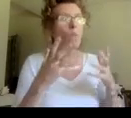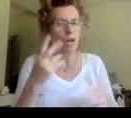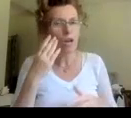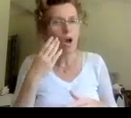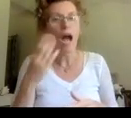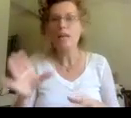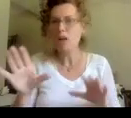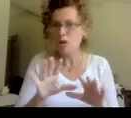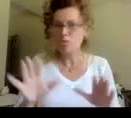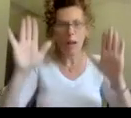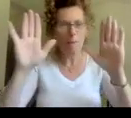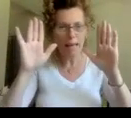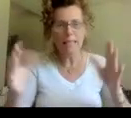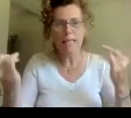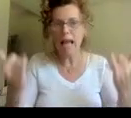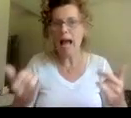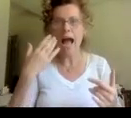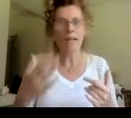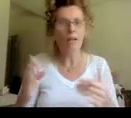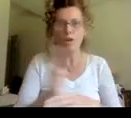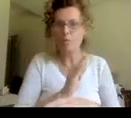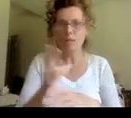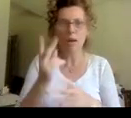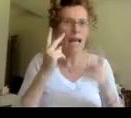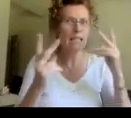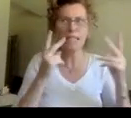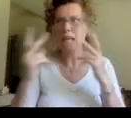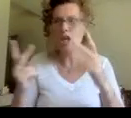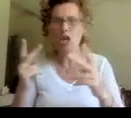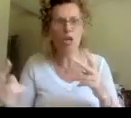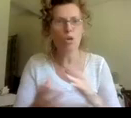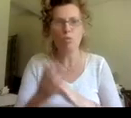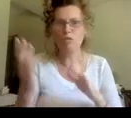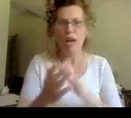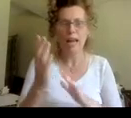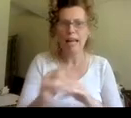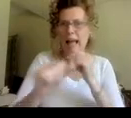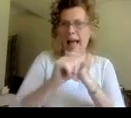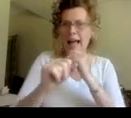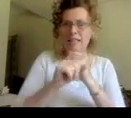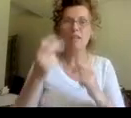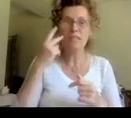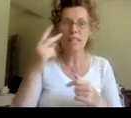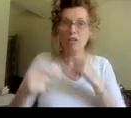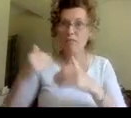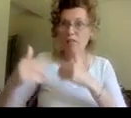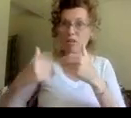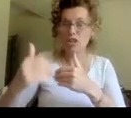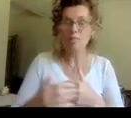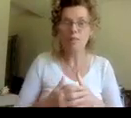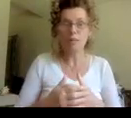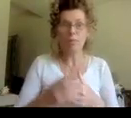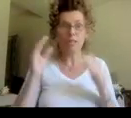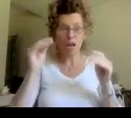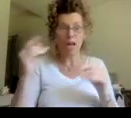know you're doing amazing now. I know your business is booming. I see you all over the place. I see you running ads. You went through the evolution of, like we taught on day 1 or day 2, the